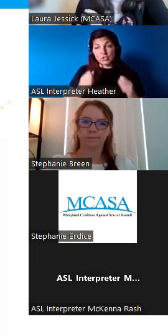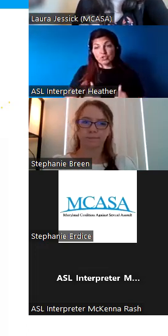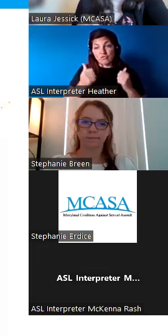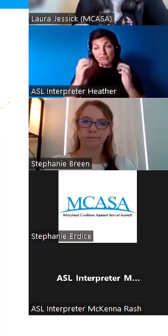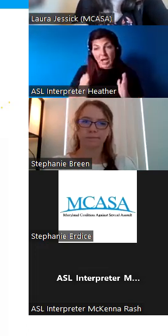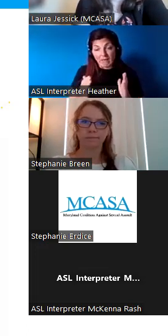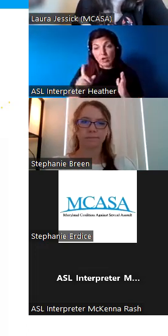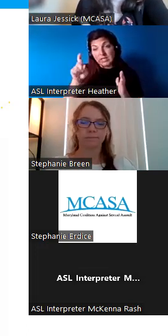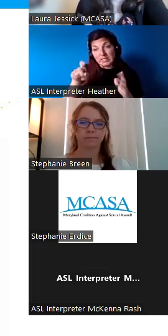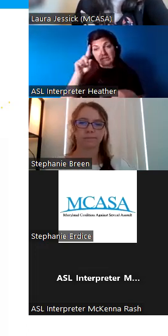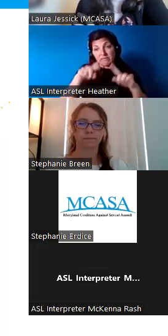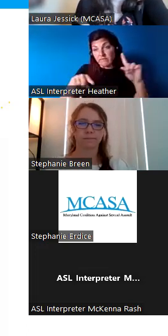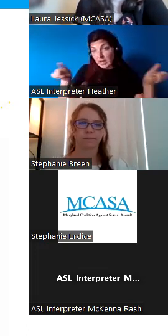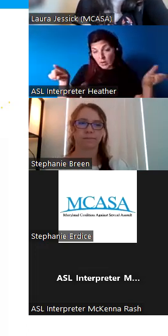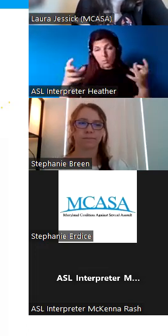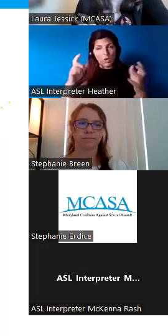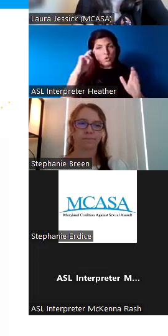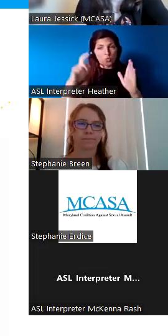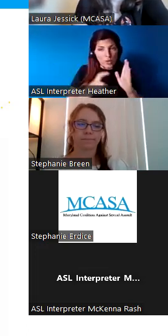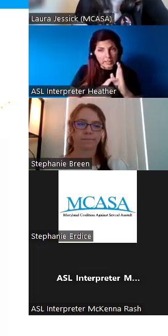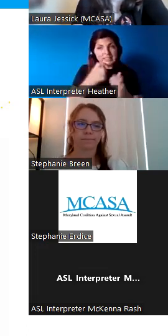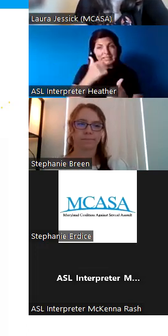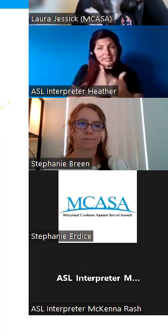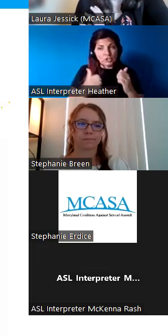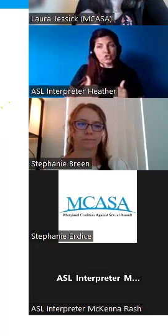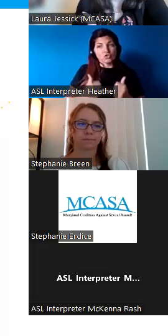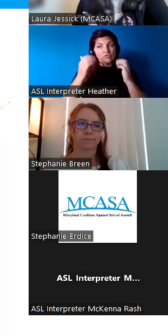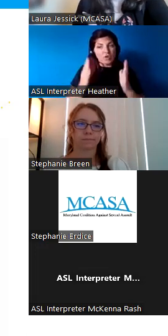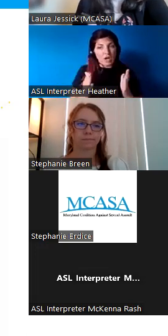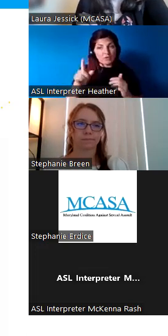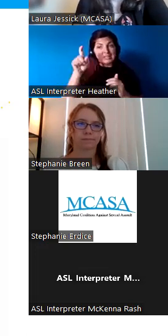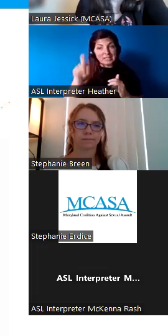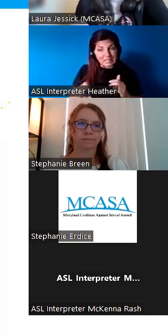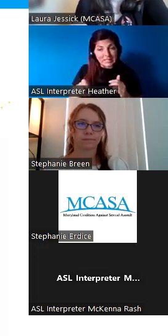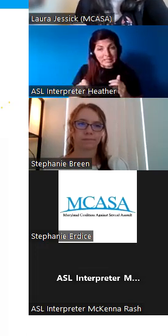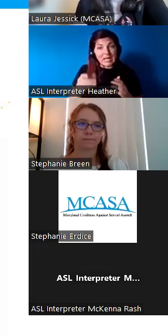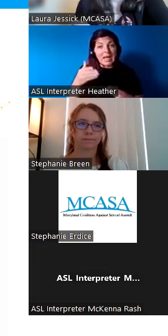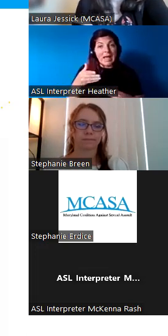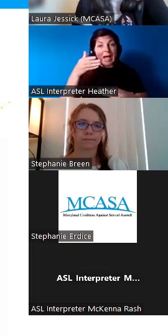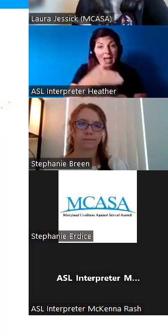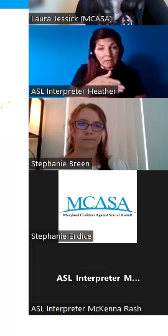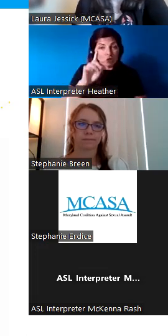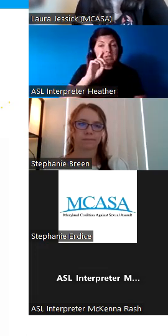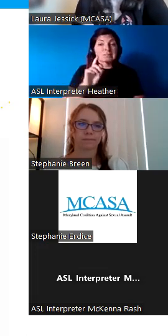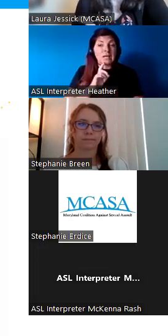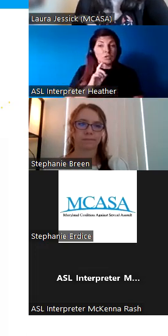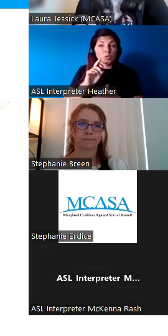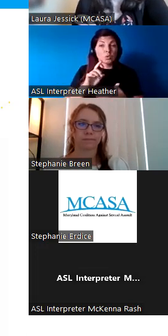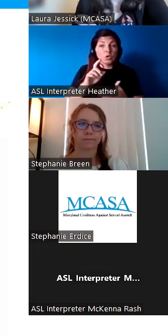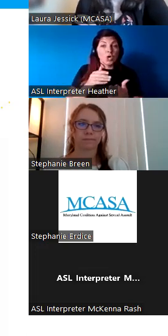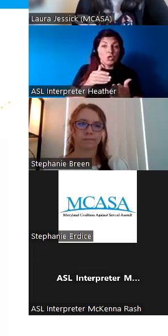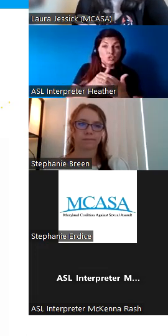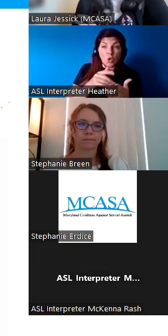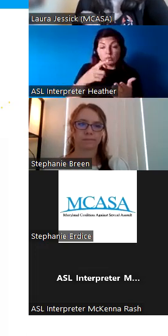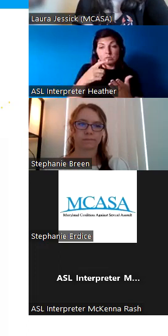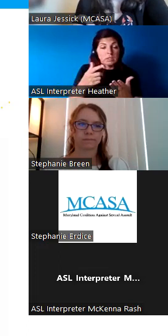vary, and we want to recognize that the needs of each survivor in the aftermath of a sexual assault vary, and each